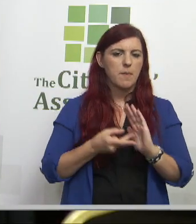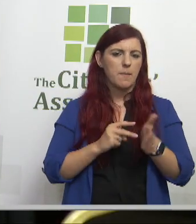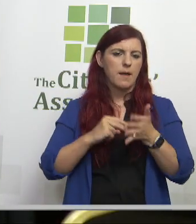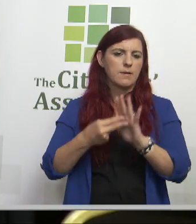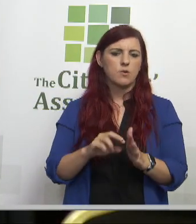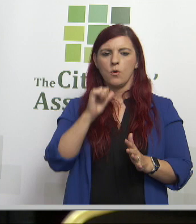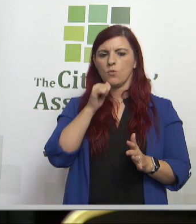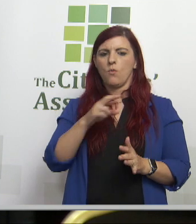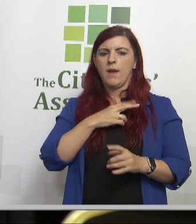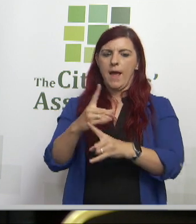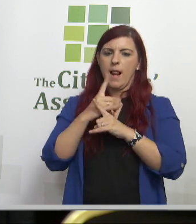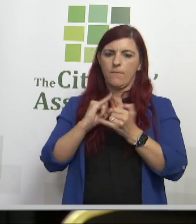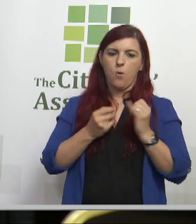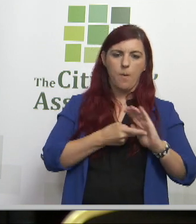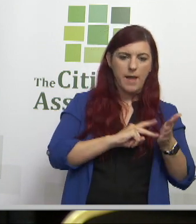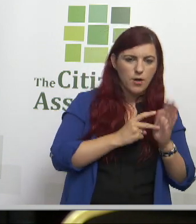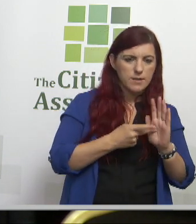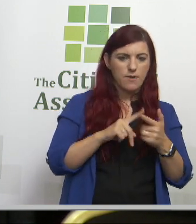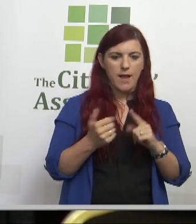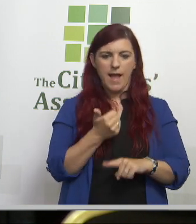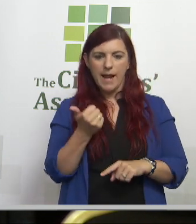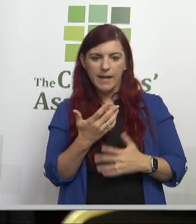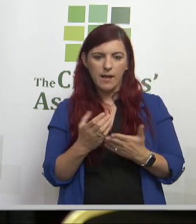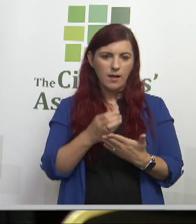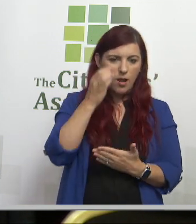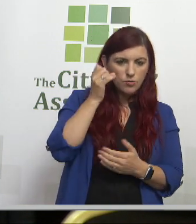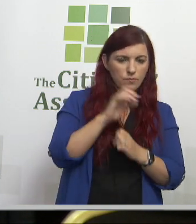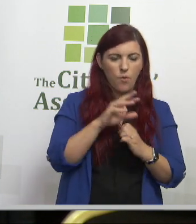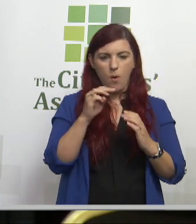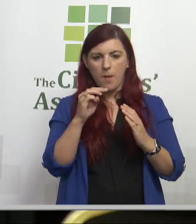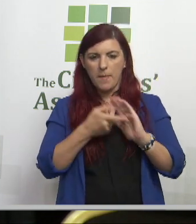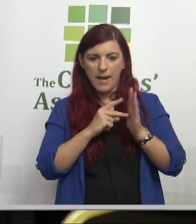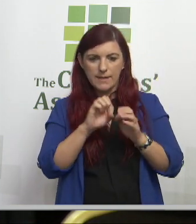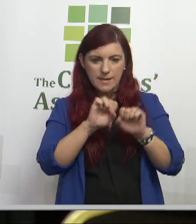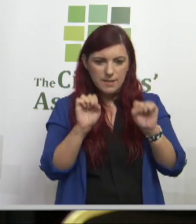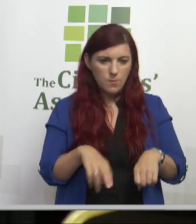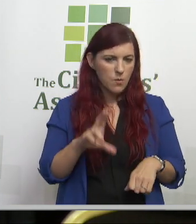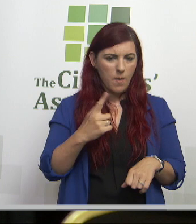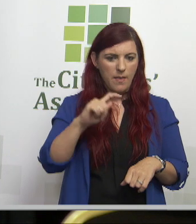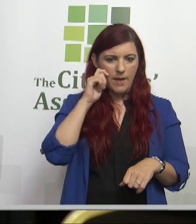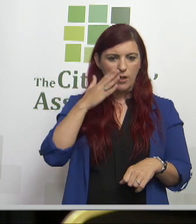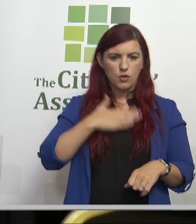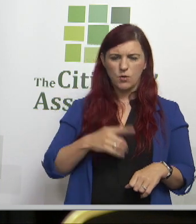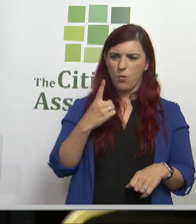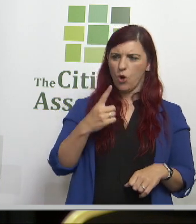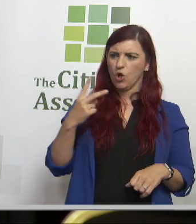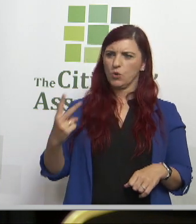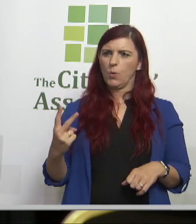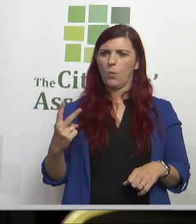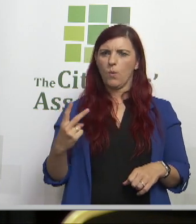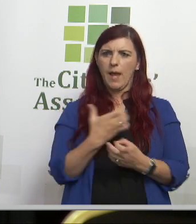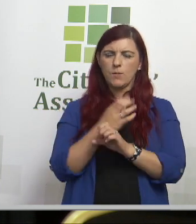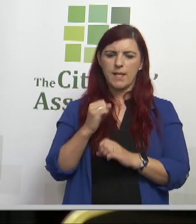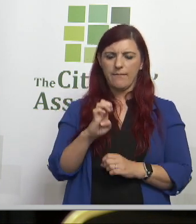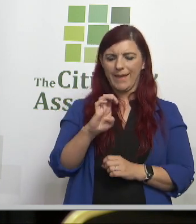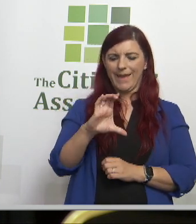real help for planners. Are there any ecologists in planning systems? No, I think there's only 1 or 2 counties have ecologists in planning systems. So